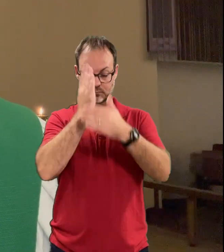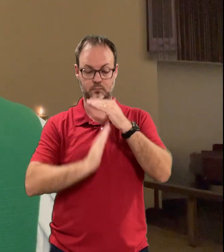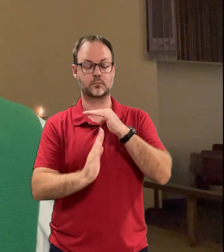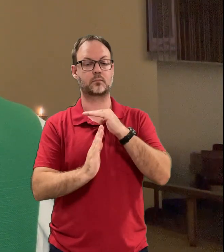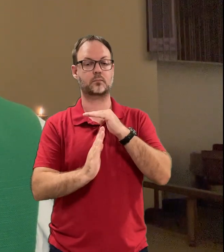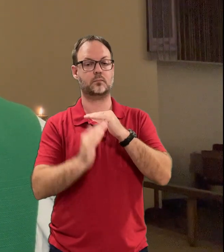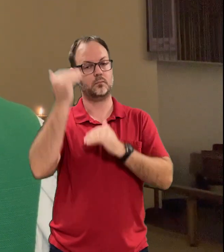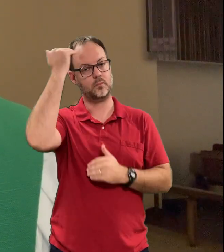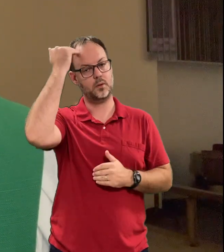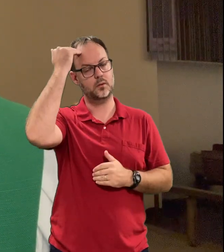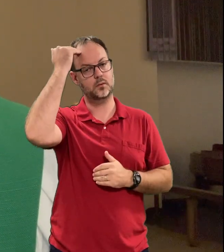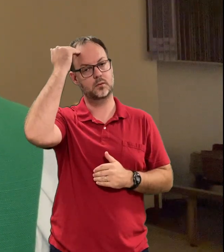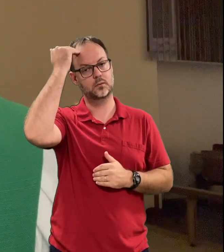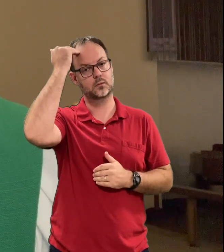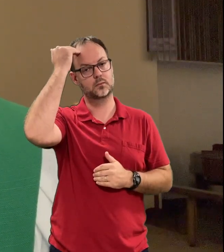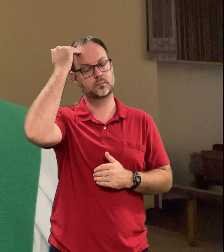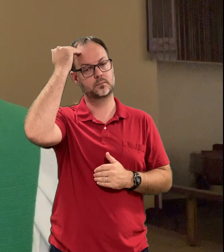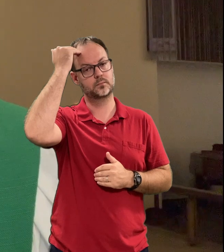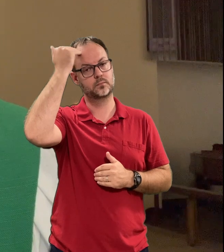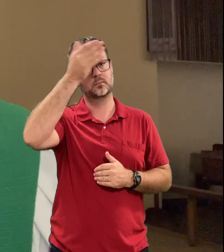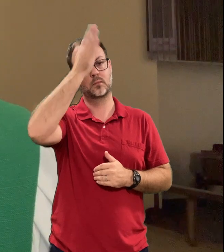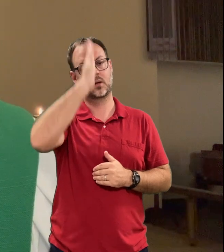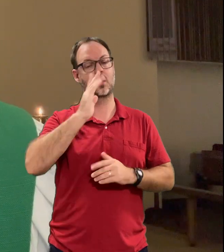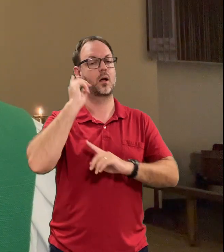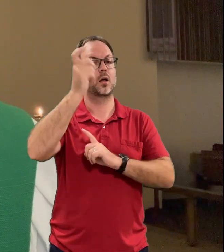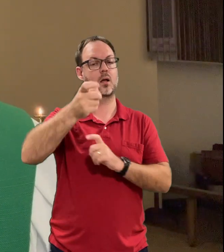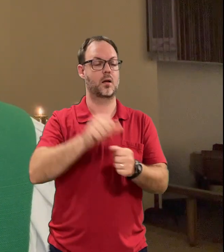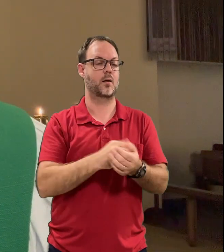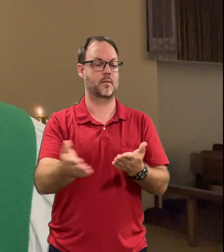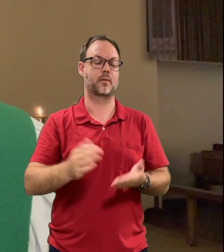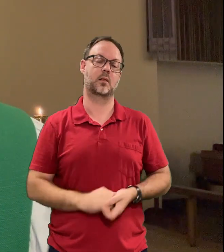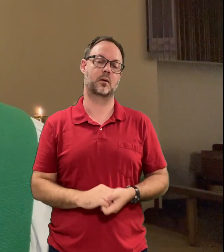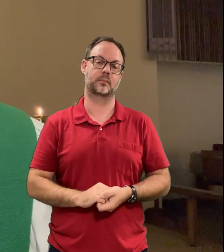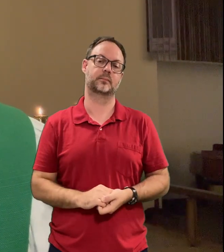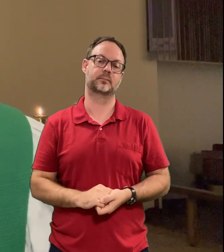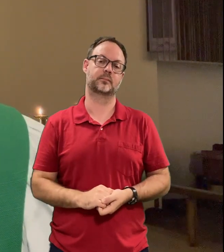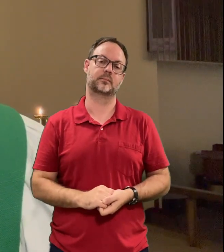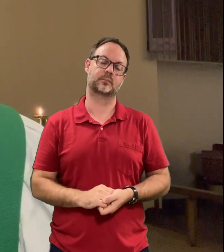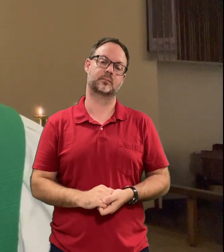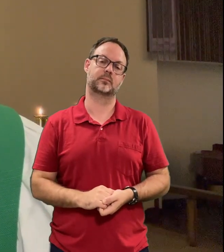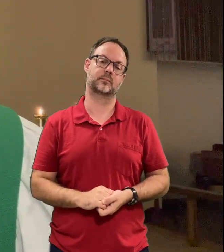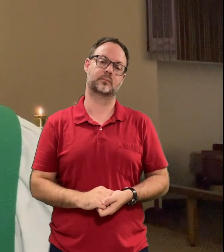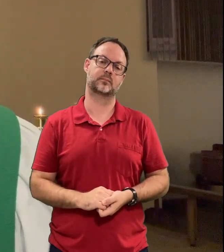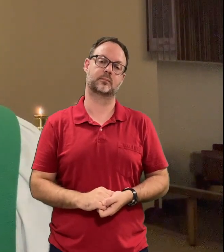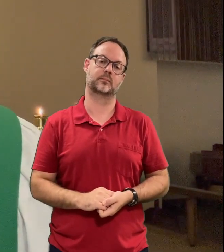a humble acknowledgement that God has given us everything.